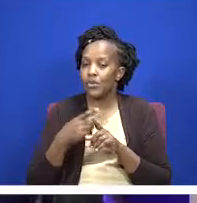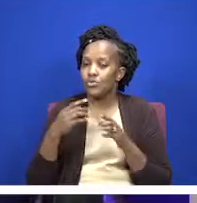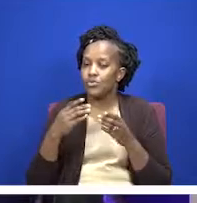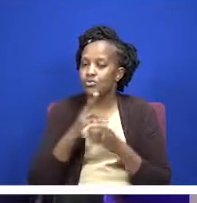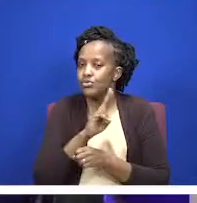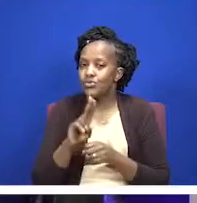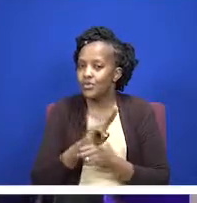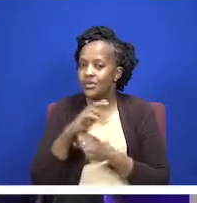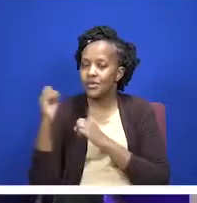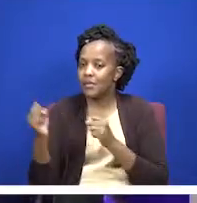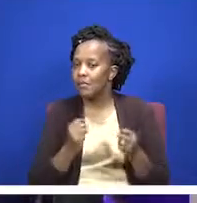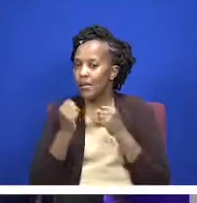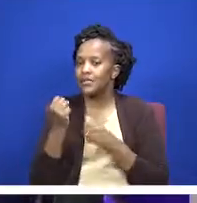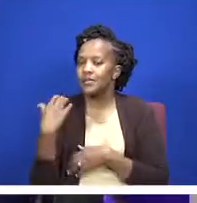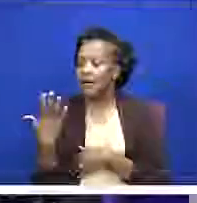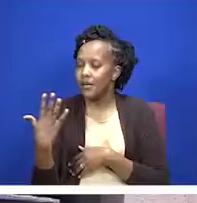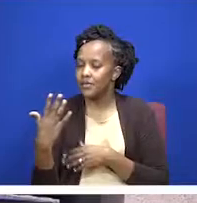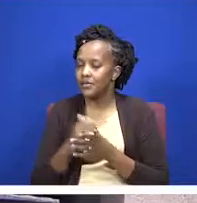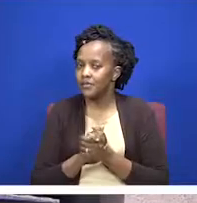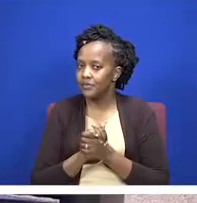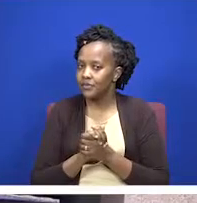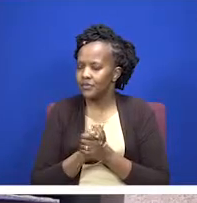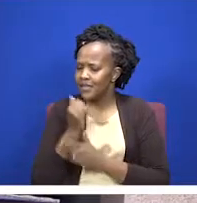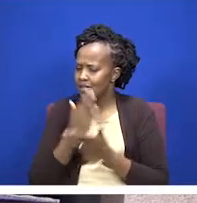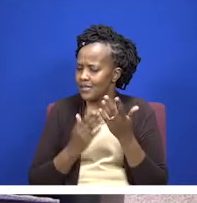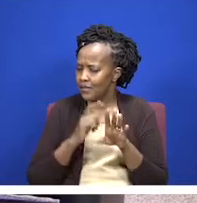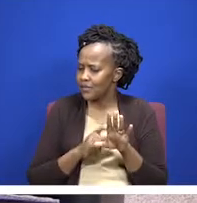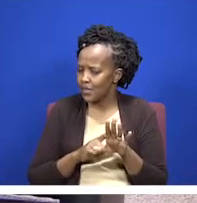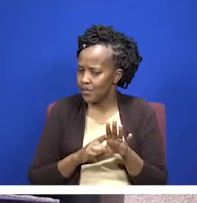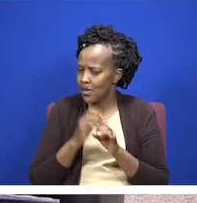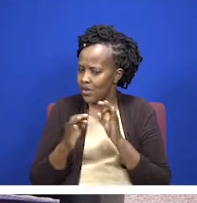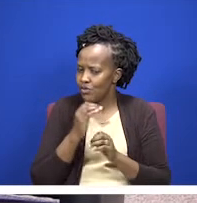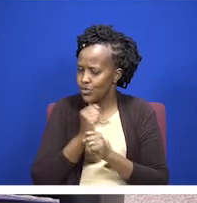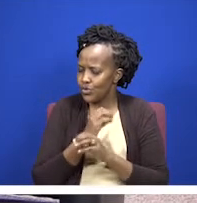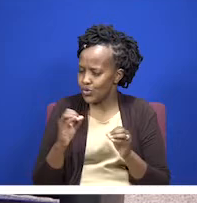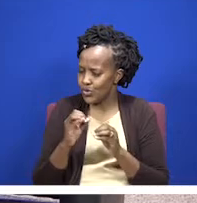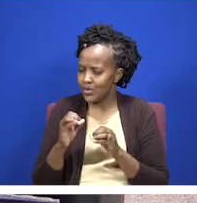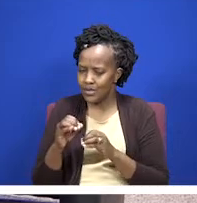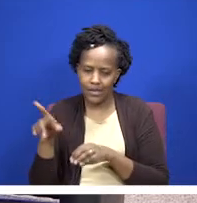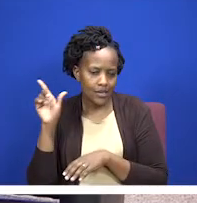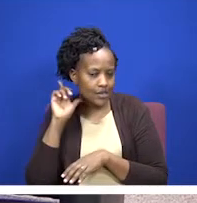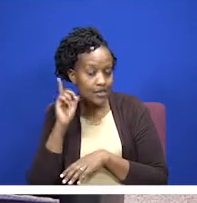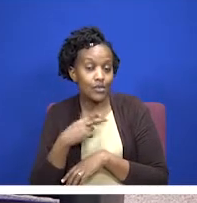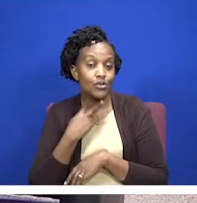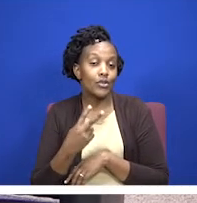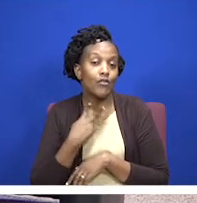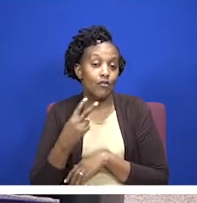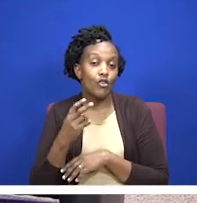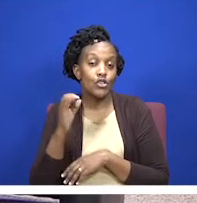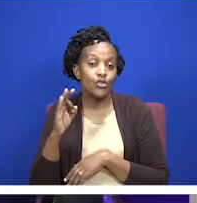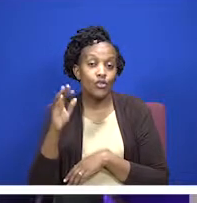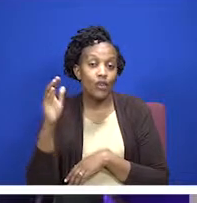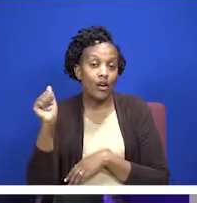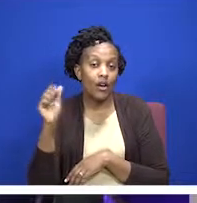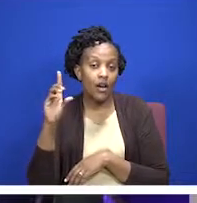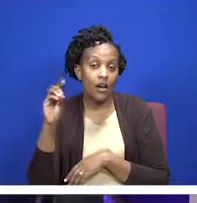let the people of Israel go. So sometimes if we don't heed to the voice of Adonai, he can punish those